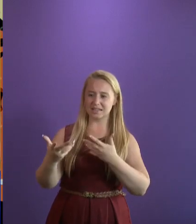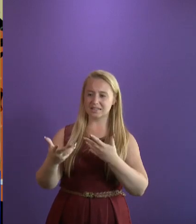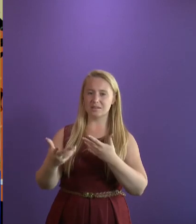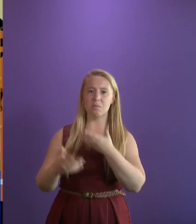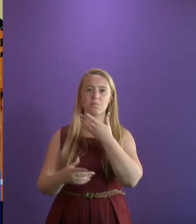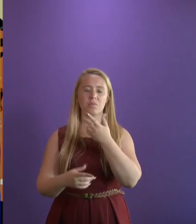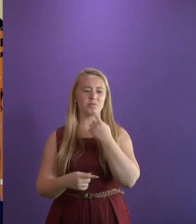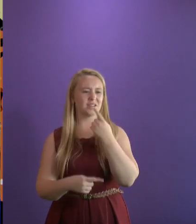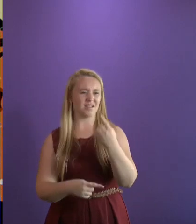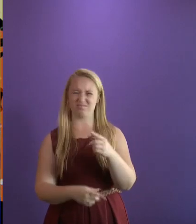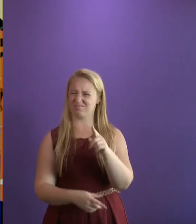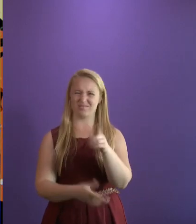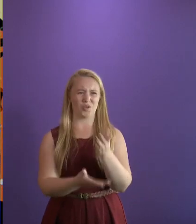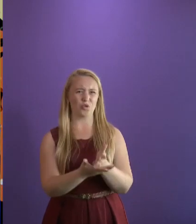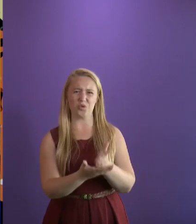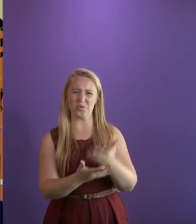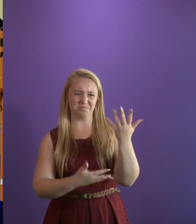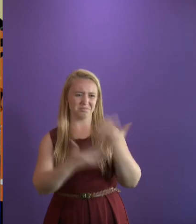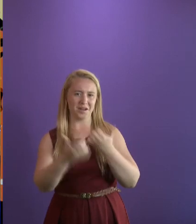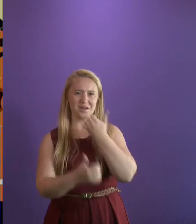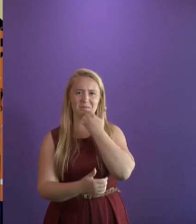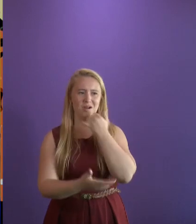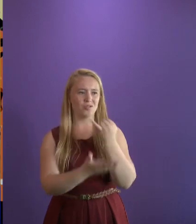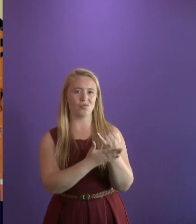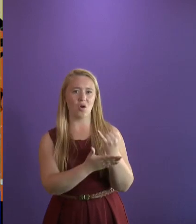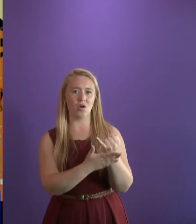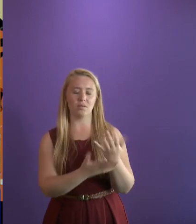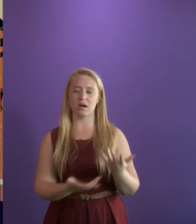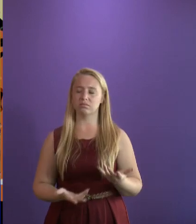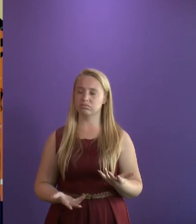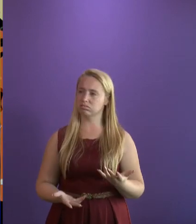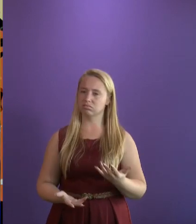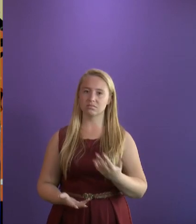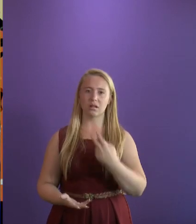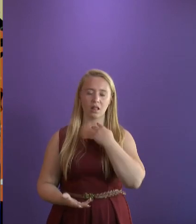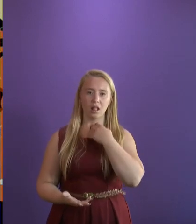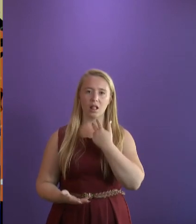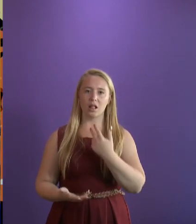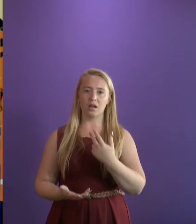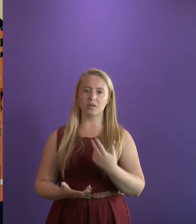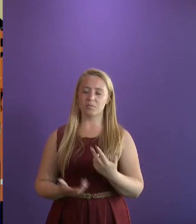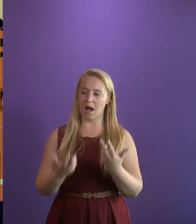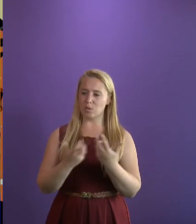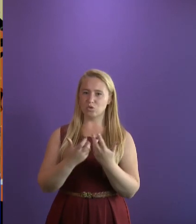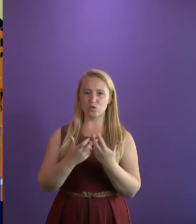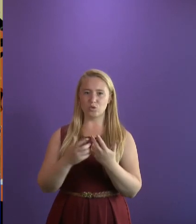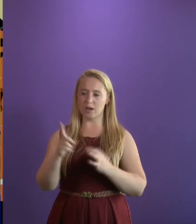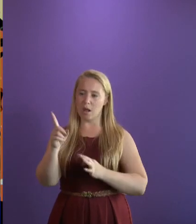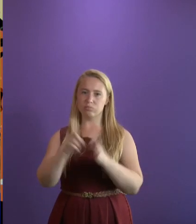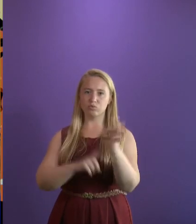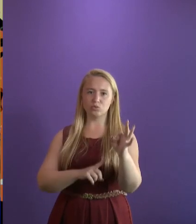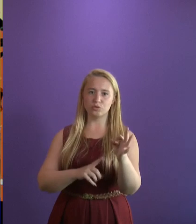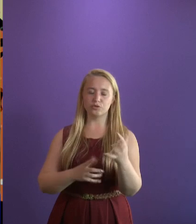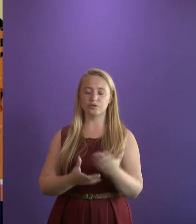true, or they're just saying that. And it's so wrong. In order how to tackle it, I think just kind